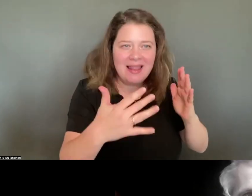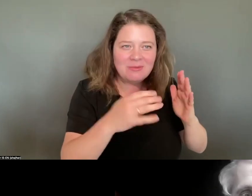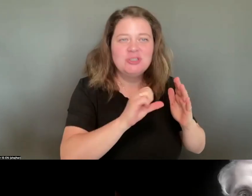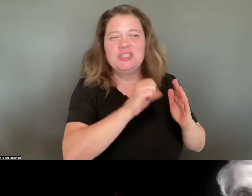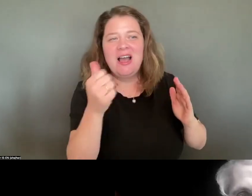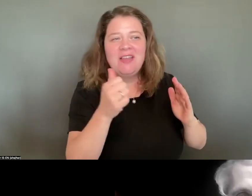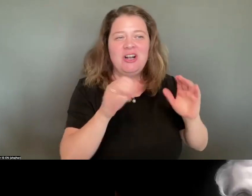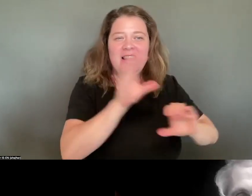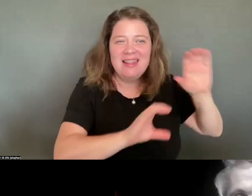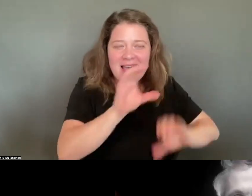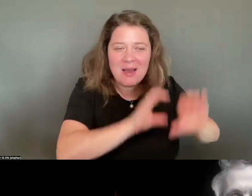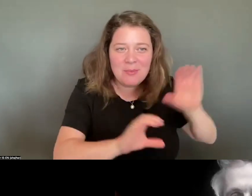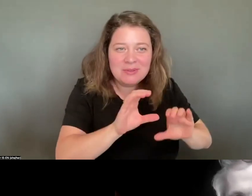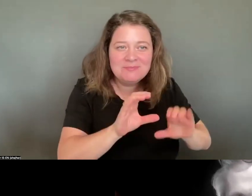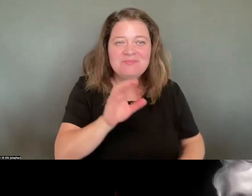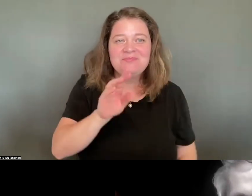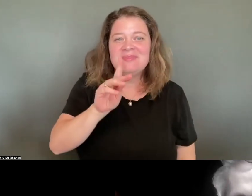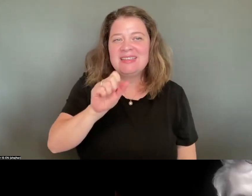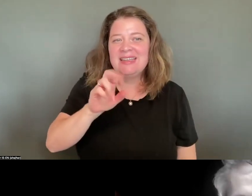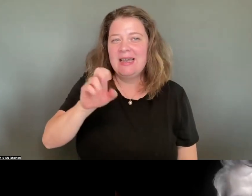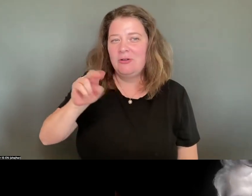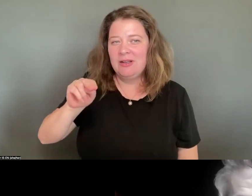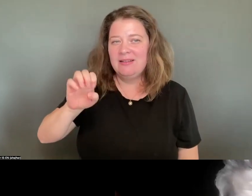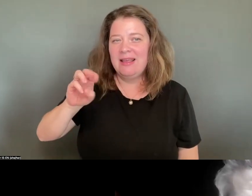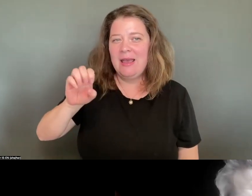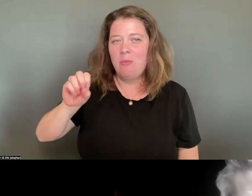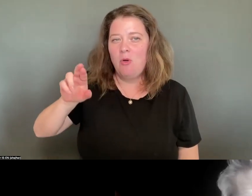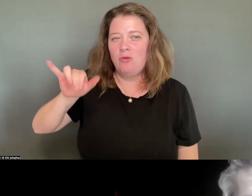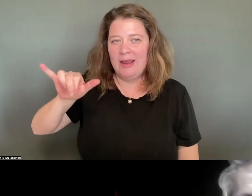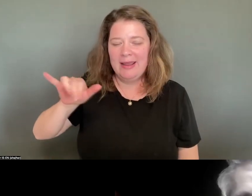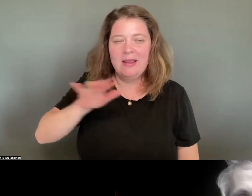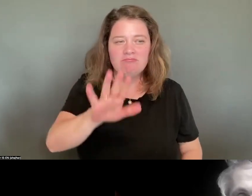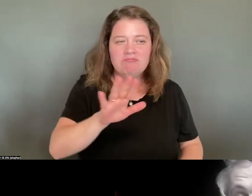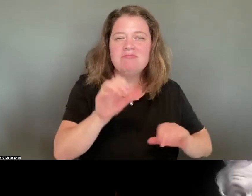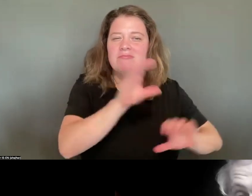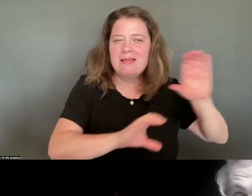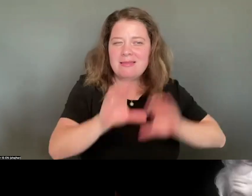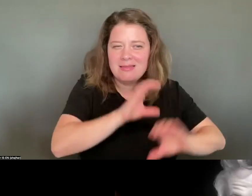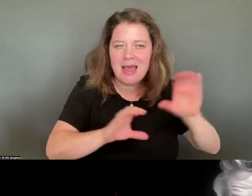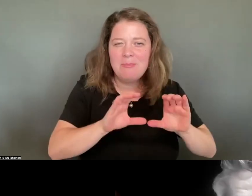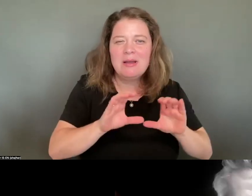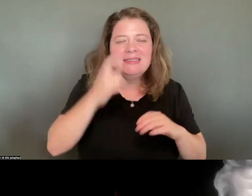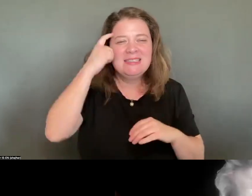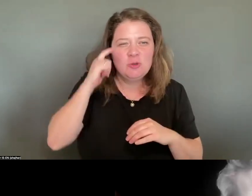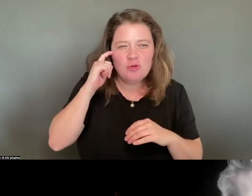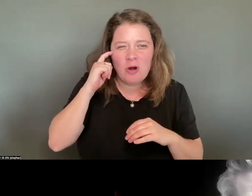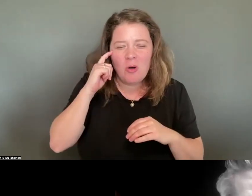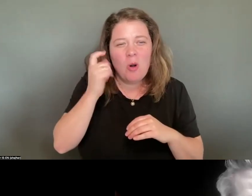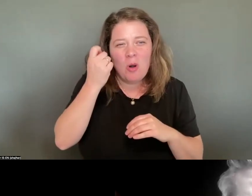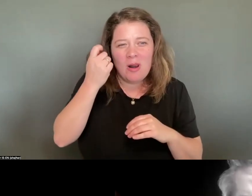went to Karen Emery's Laboratory for Language, Cognition and Neuroscience. And she spent a very productive 10 years